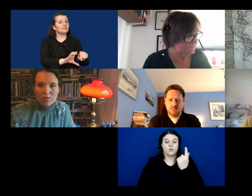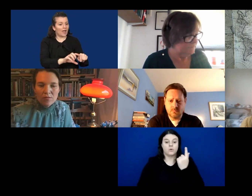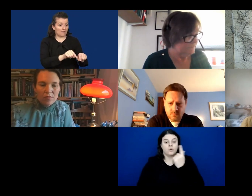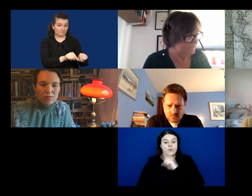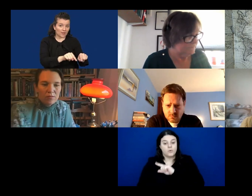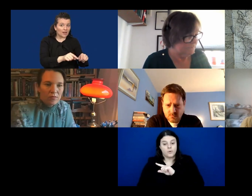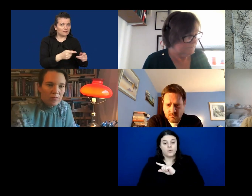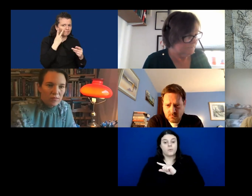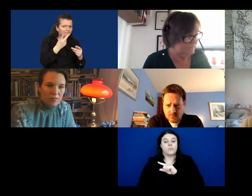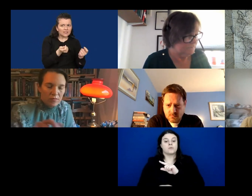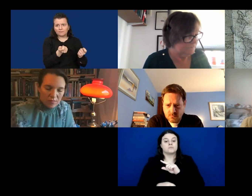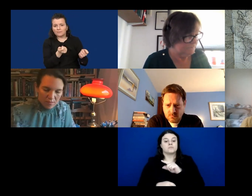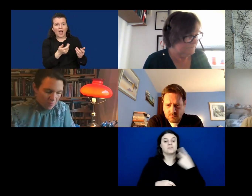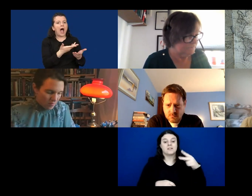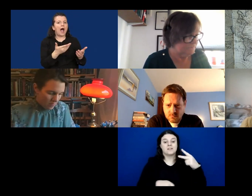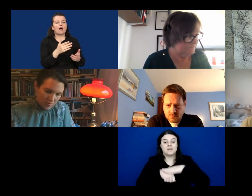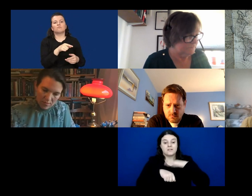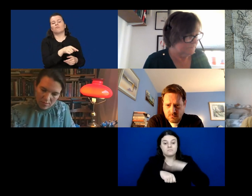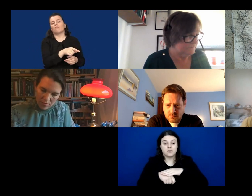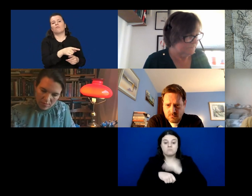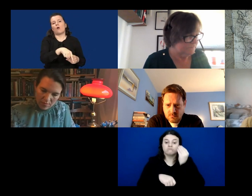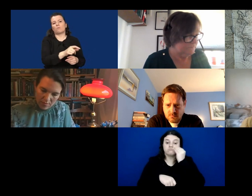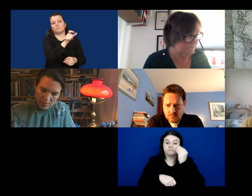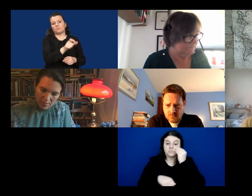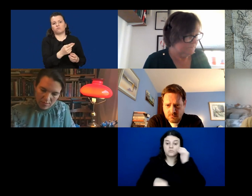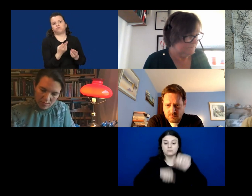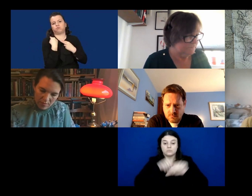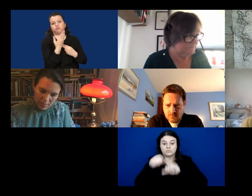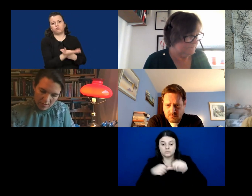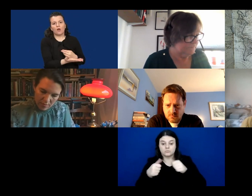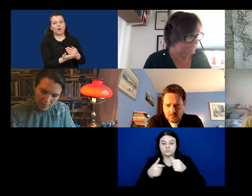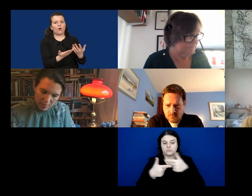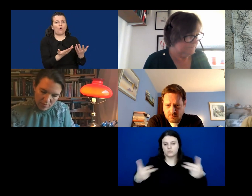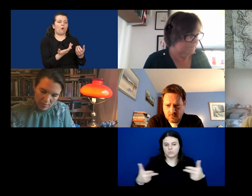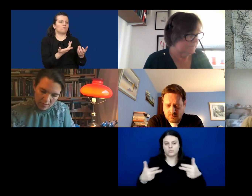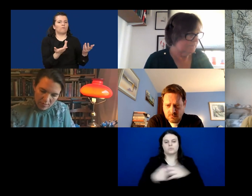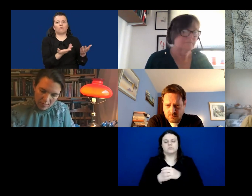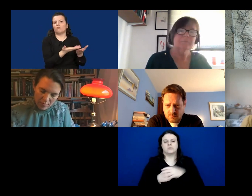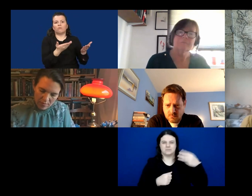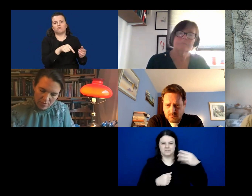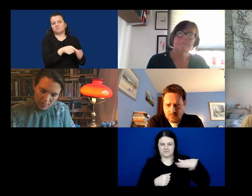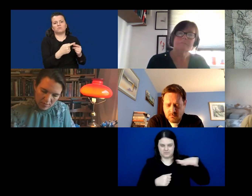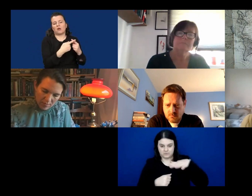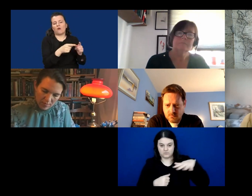that See Here lead may be an NHS worker or a third sector worker. And they have